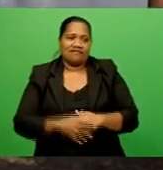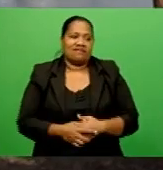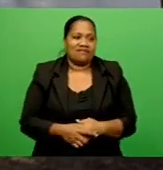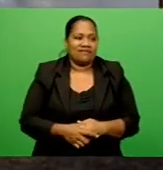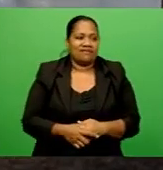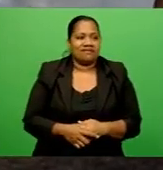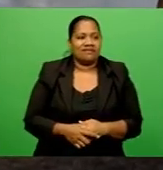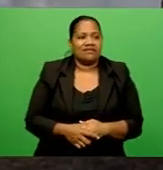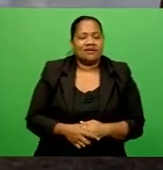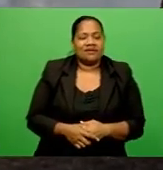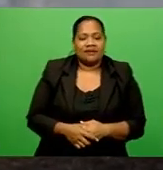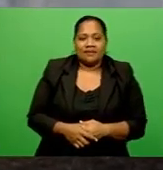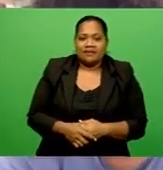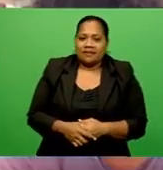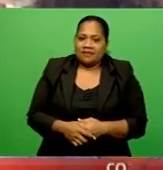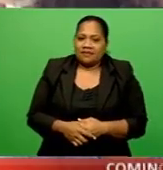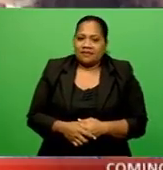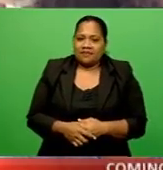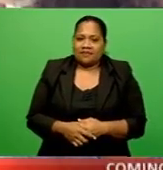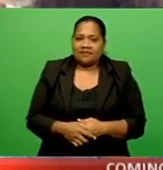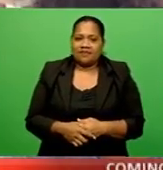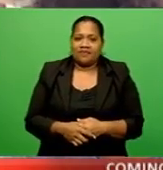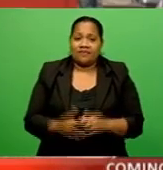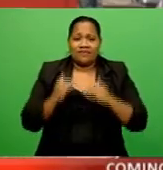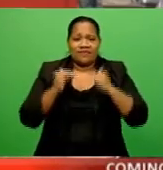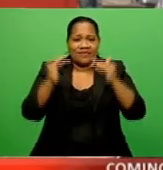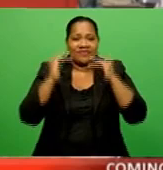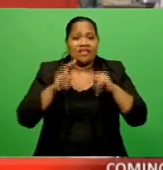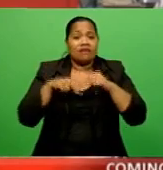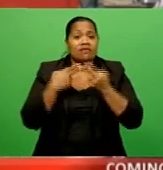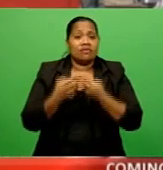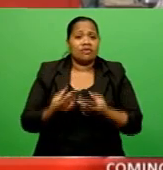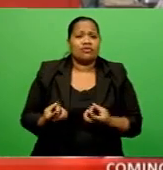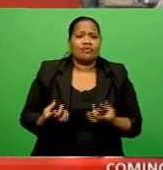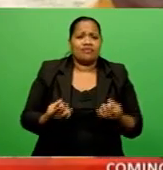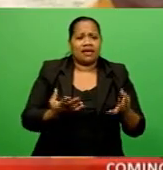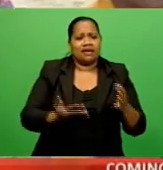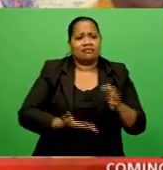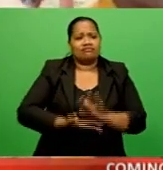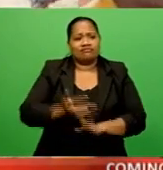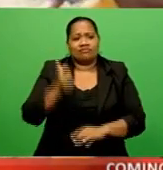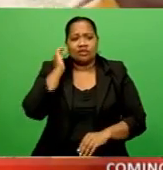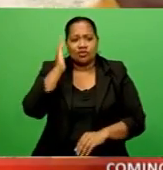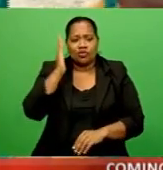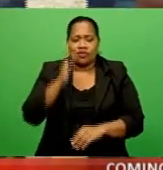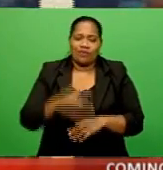Turangaibu, FBC News. Up ahead, families prepare for back to school.